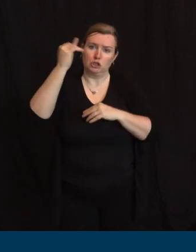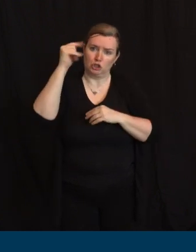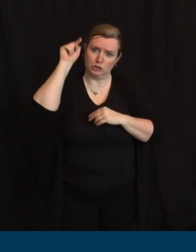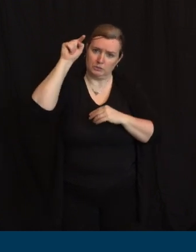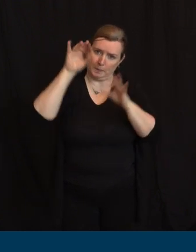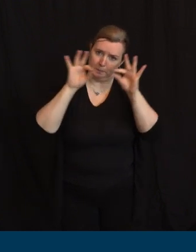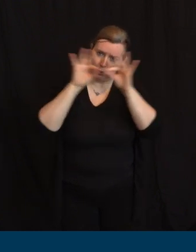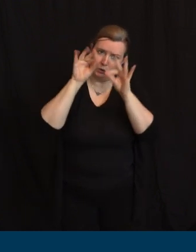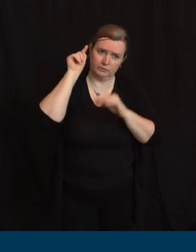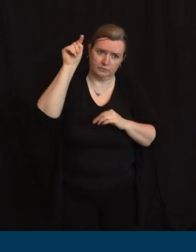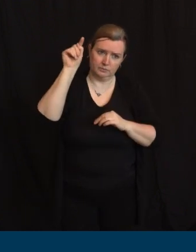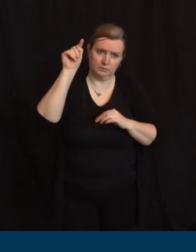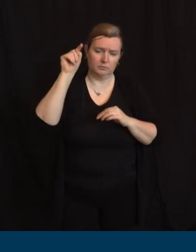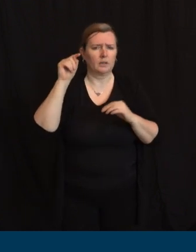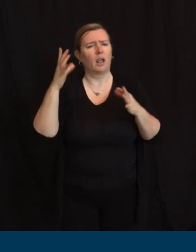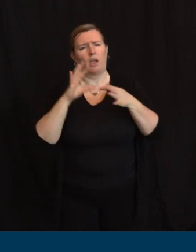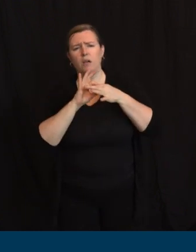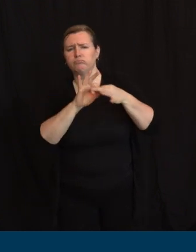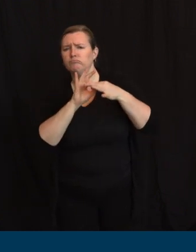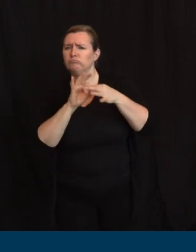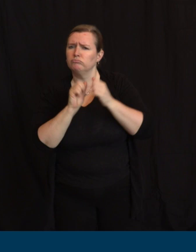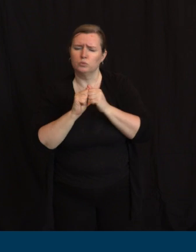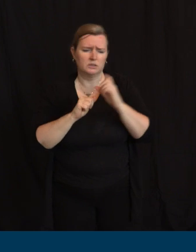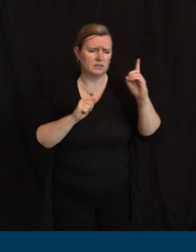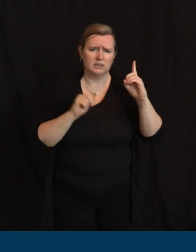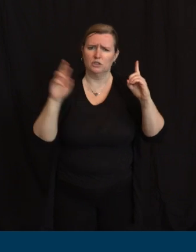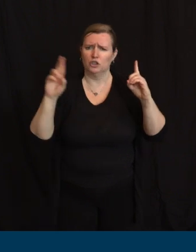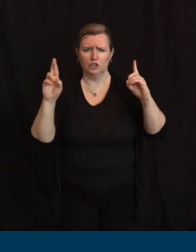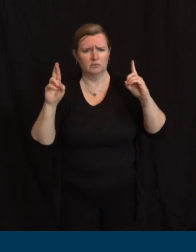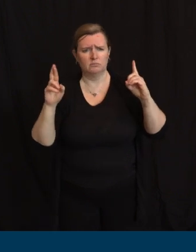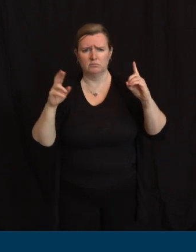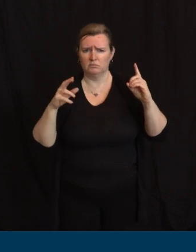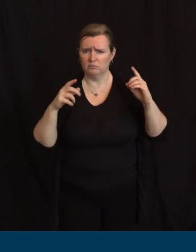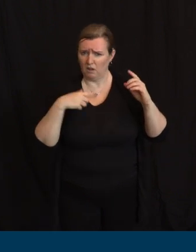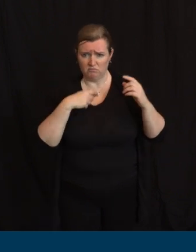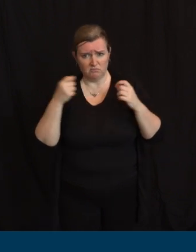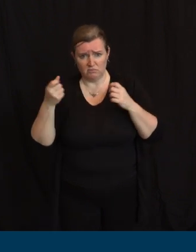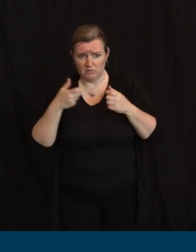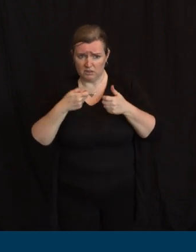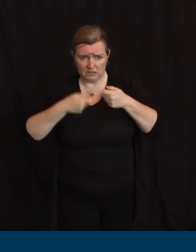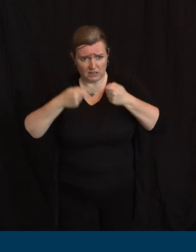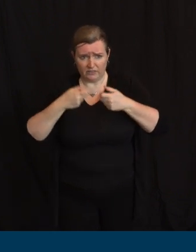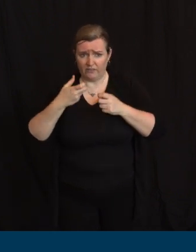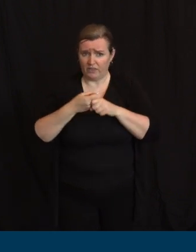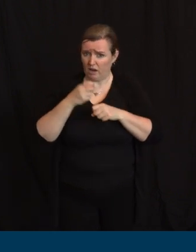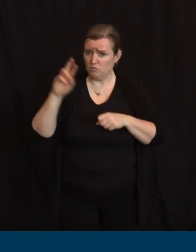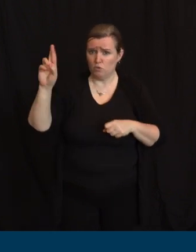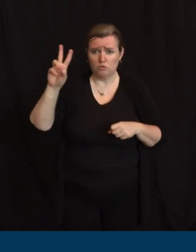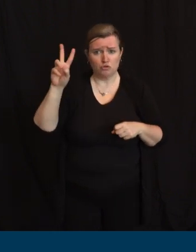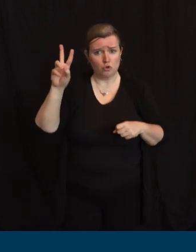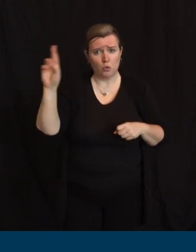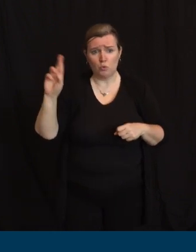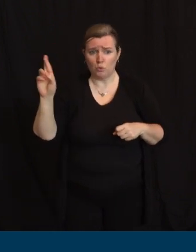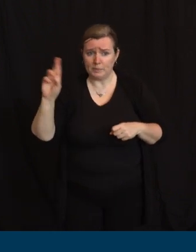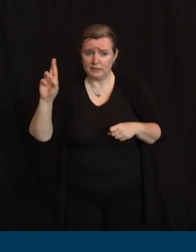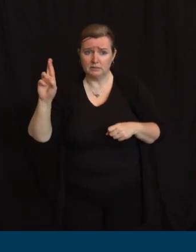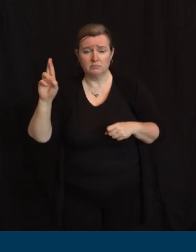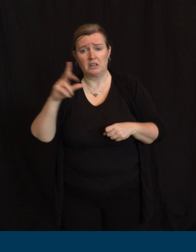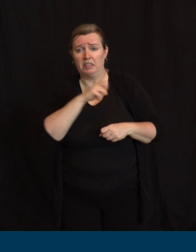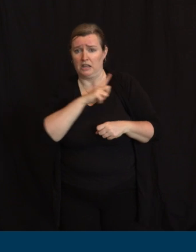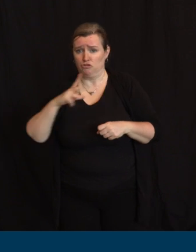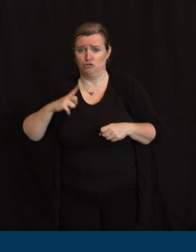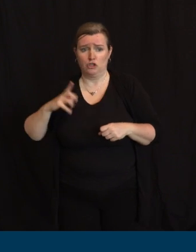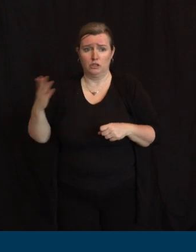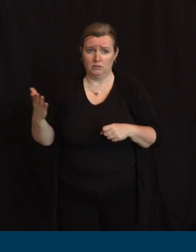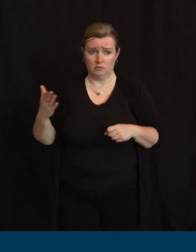been texted by at least two of Republican legislators as I've been sitting here, to each of their credit,